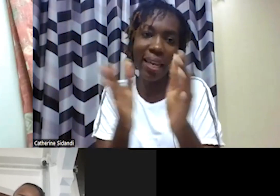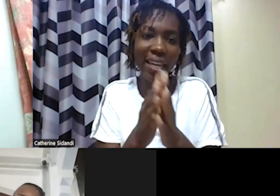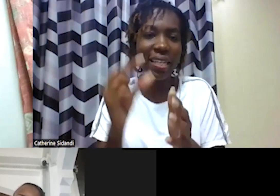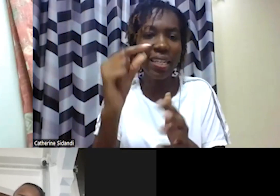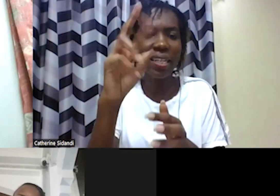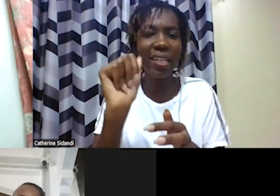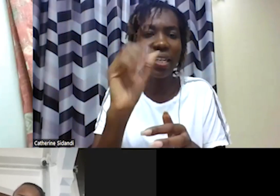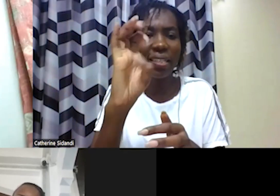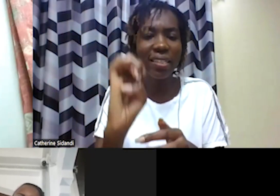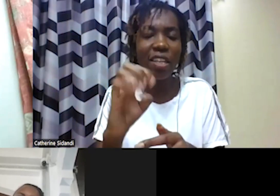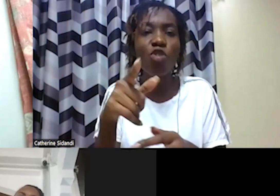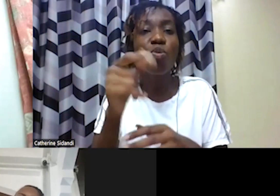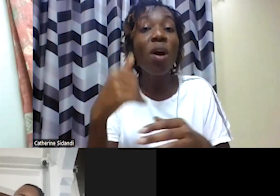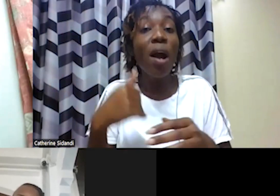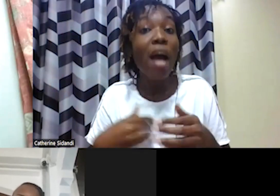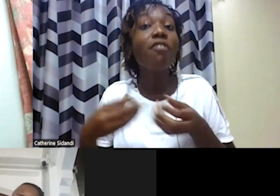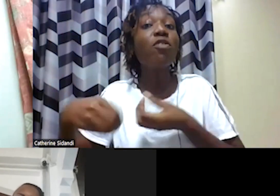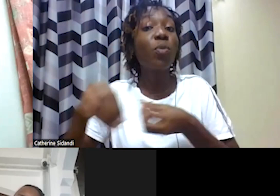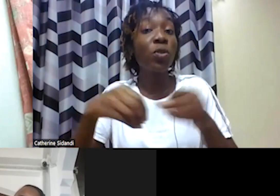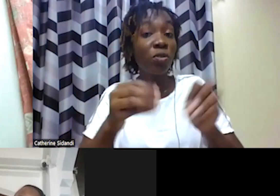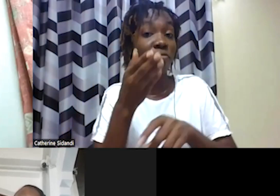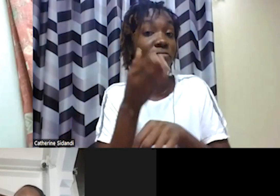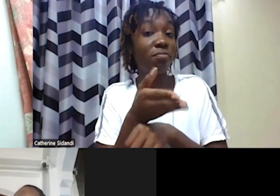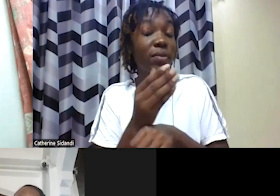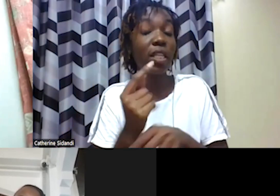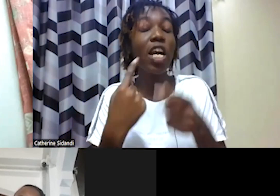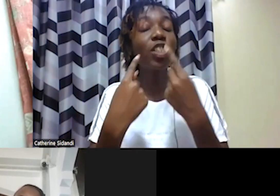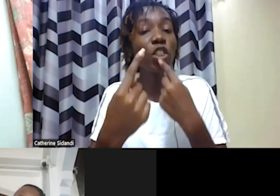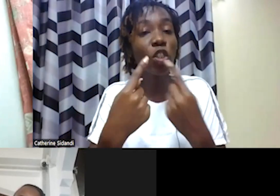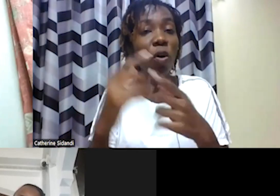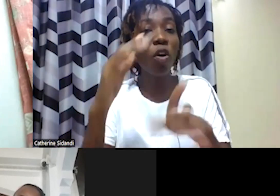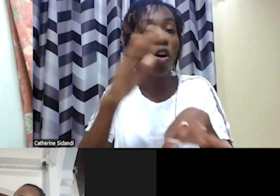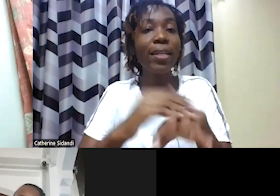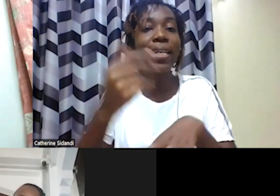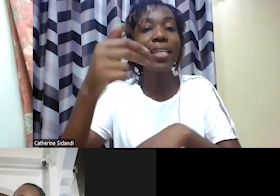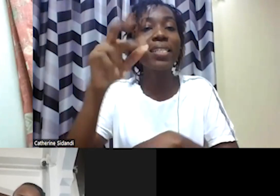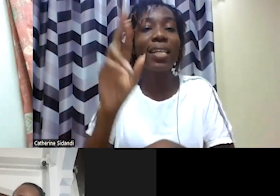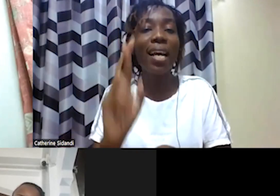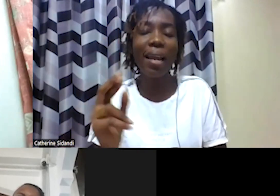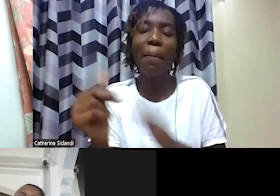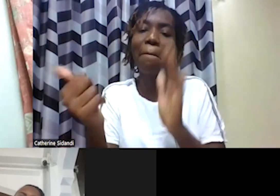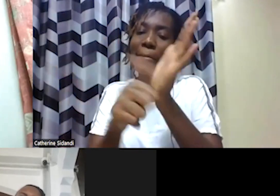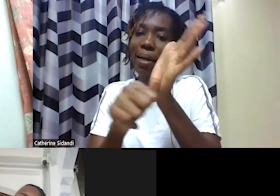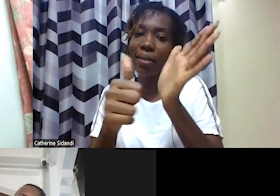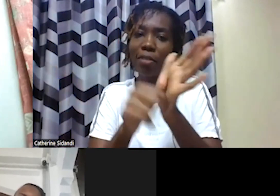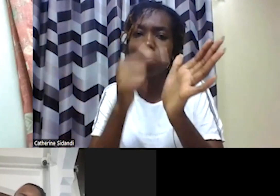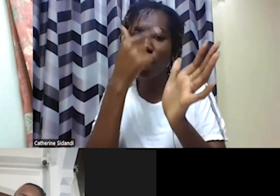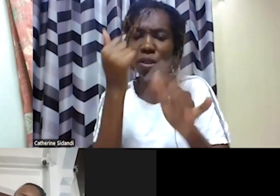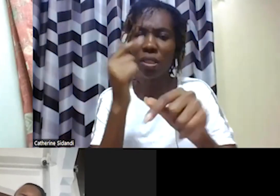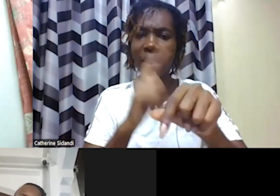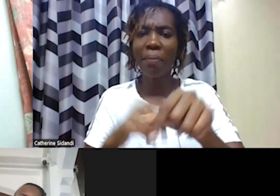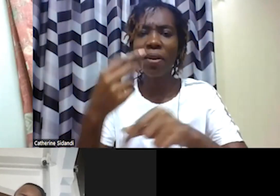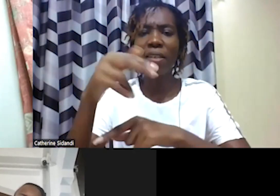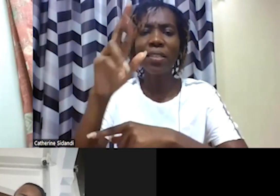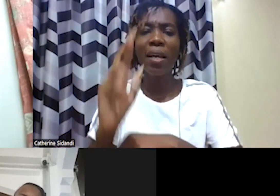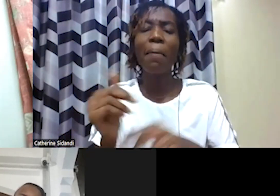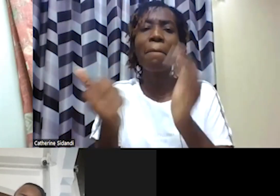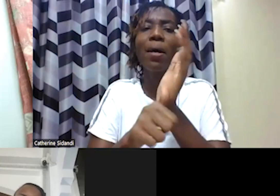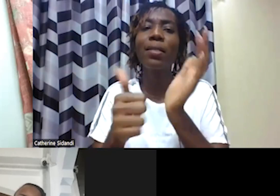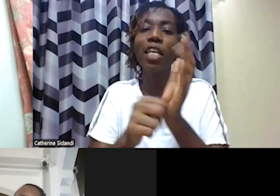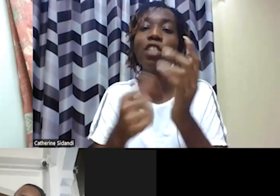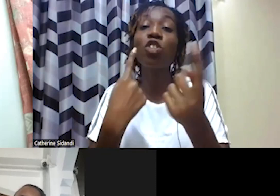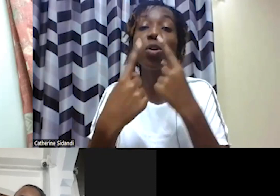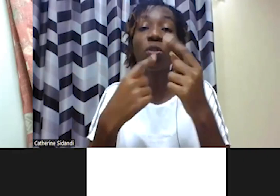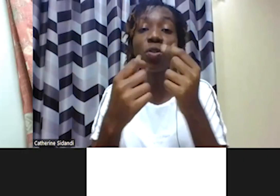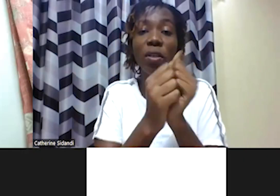have here, talking especially on HR matters, because when it comes to HR matters, you are talking to people who are